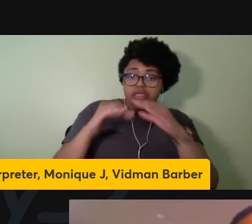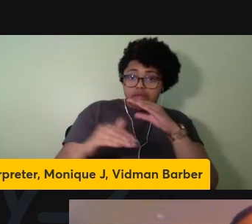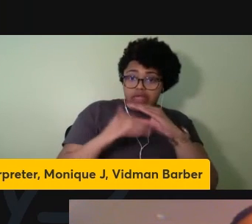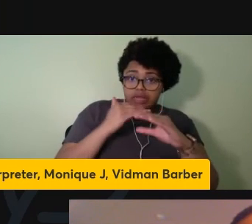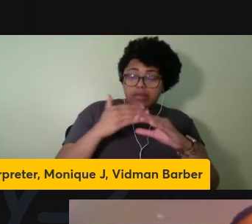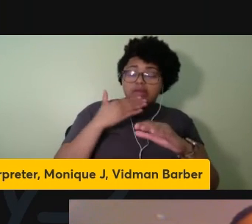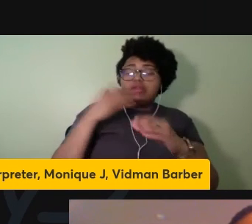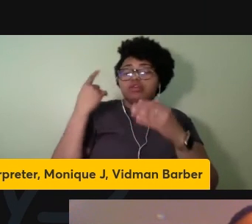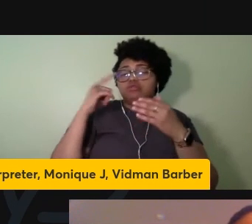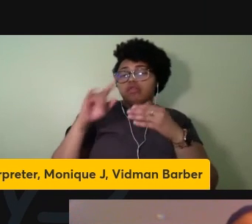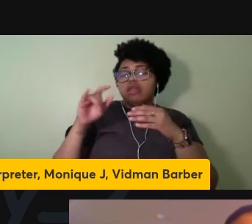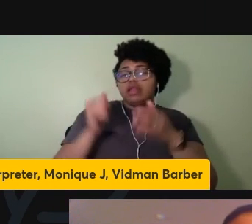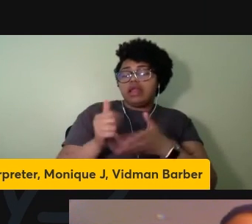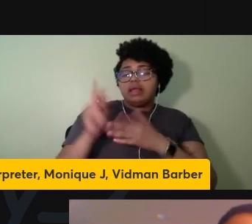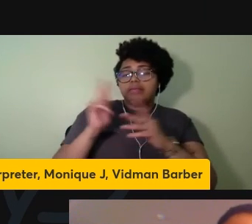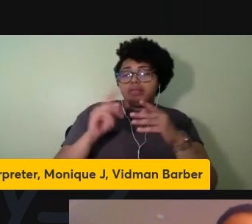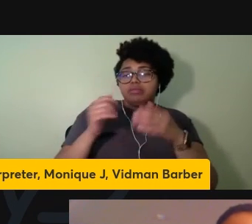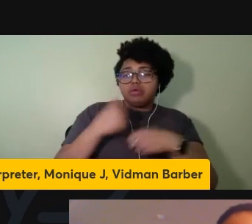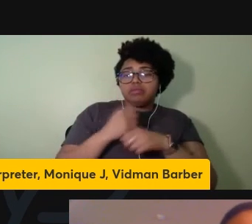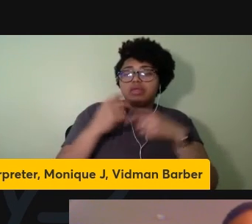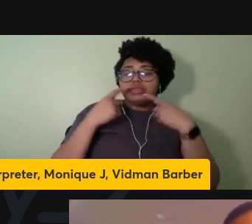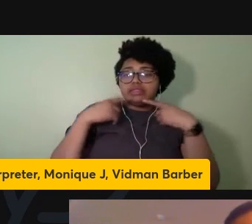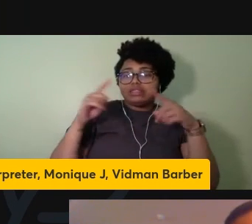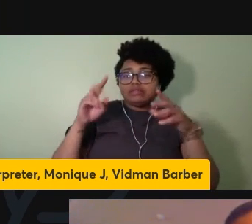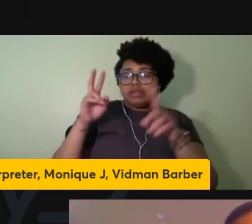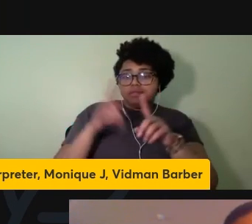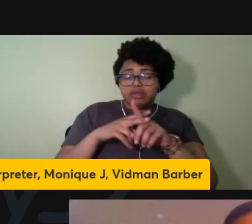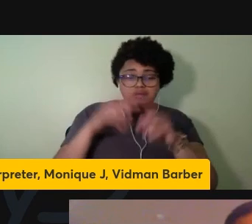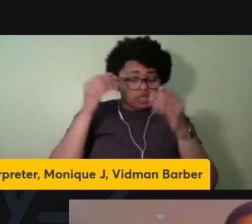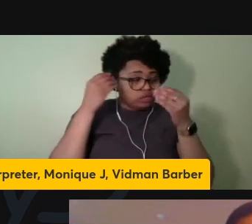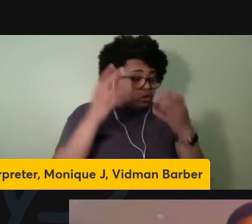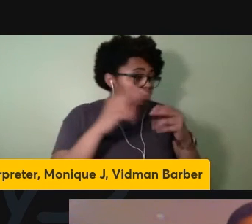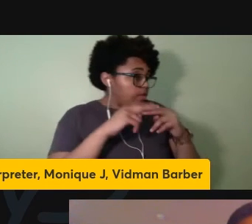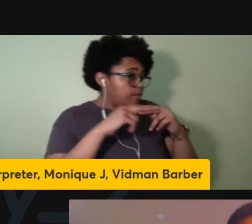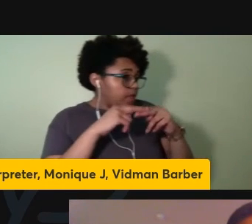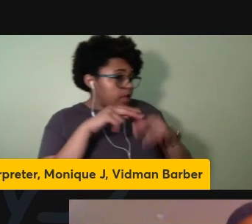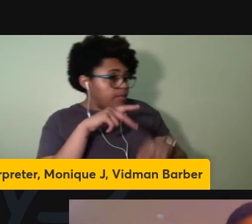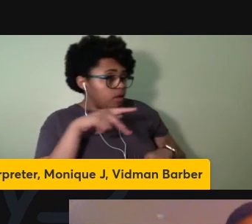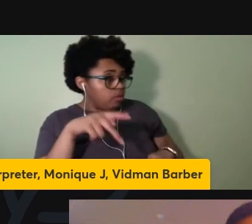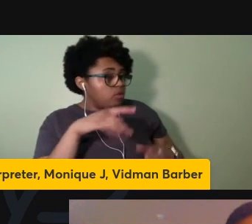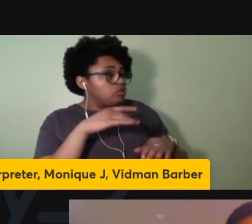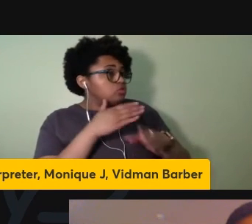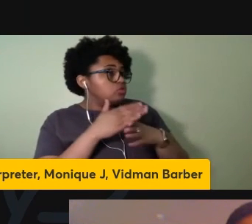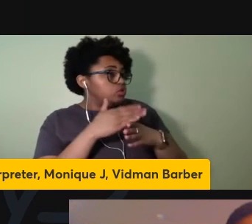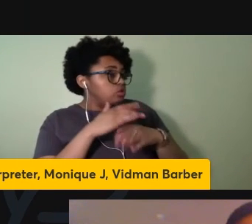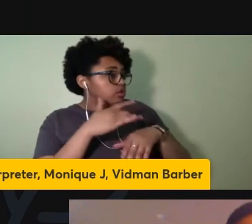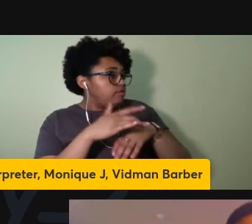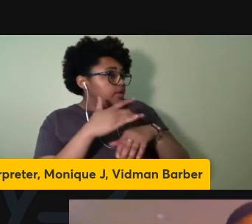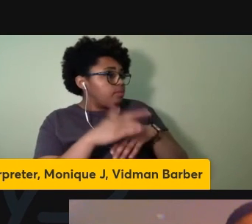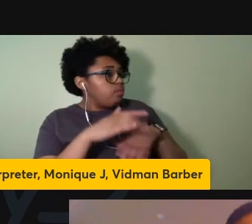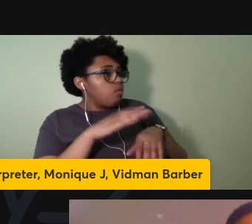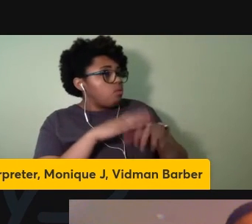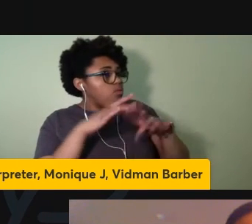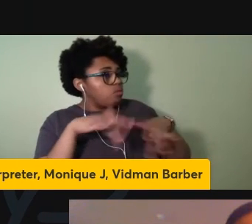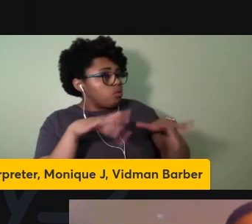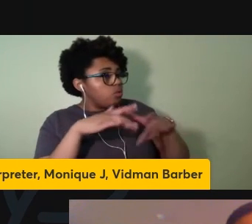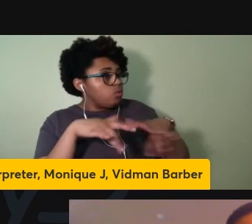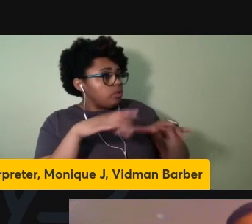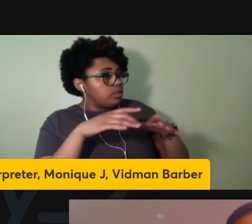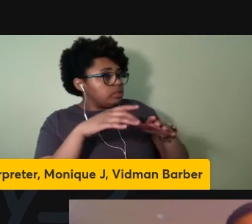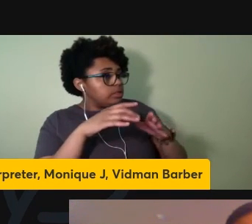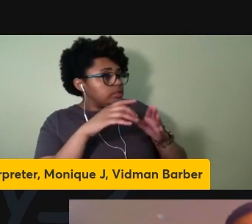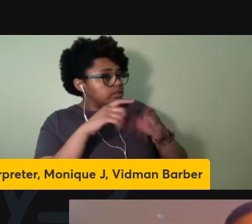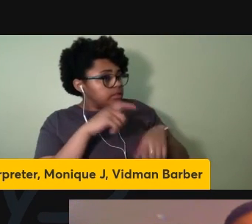applications. Just another reminder, the slides that were shared will be available in the recorded session at the end of the week on the YouTube